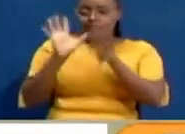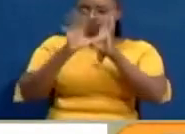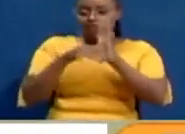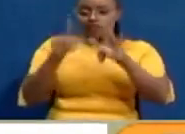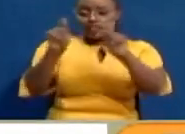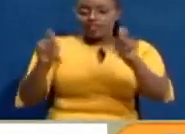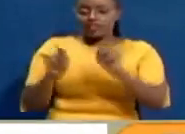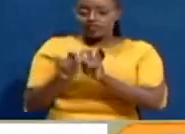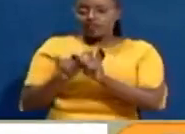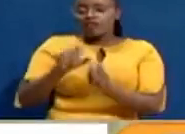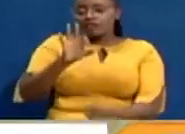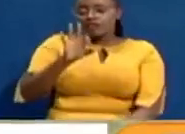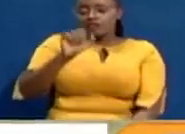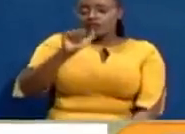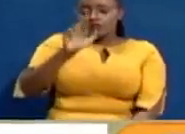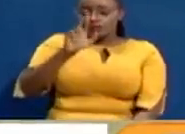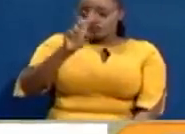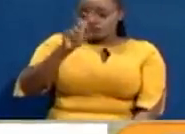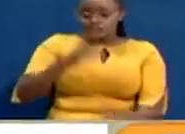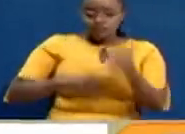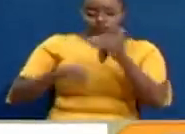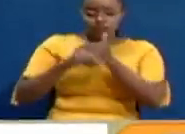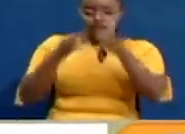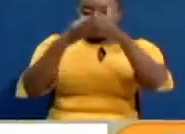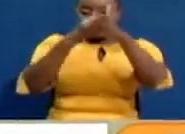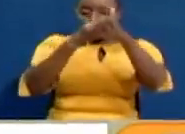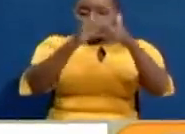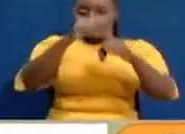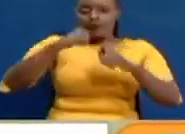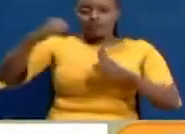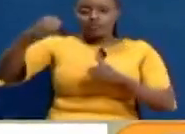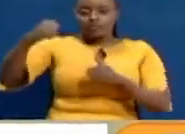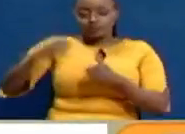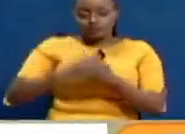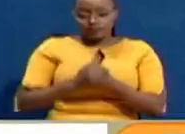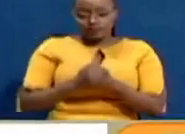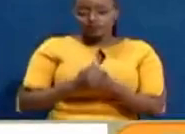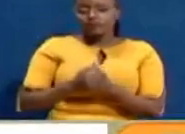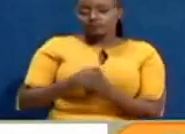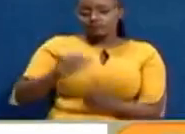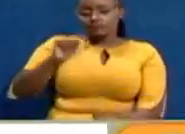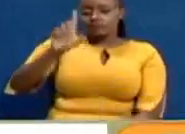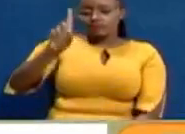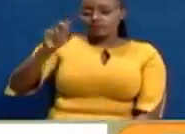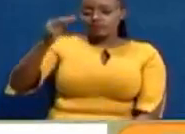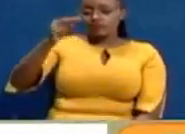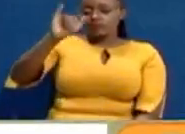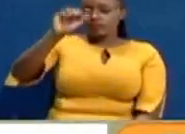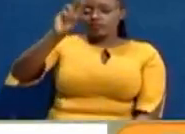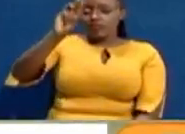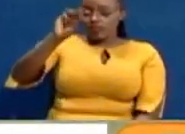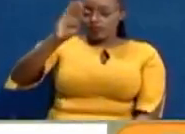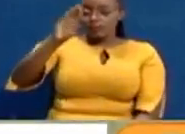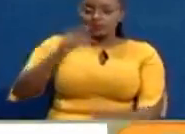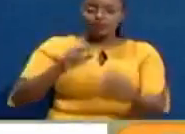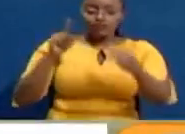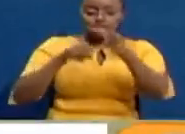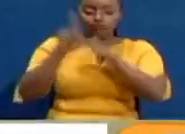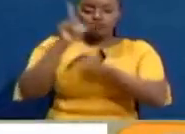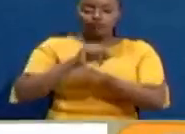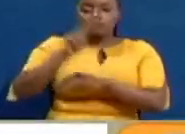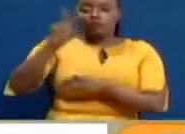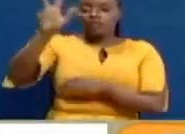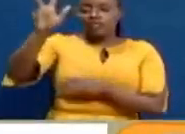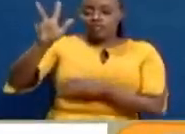Her teammate Winfrida Kerubo added a second for the Kibera-based side. Fasil Odhiambo, scored a consolation goal for the